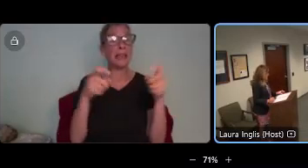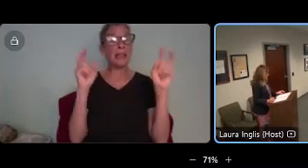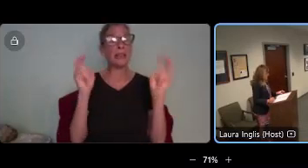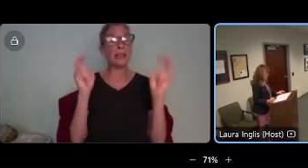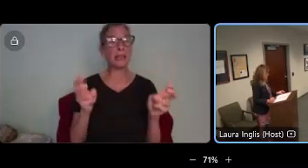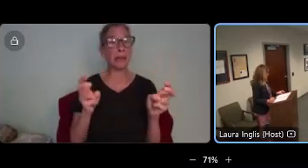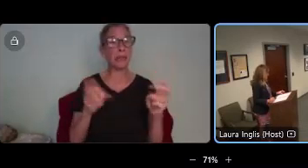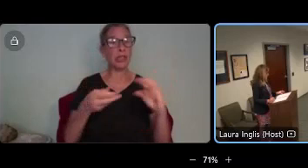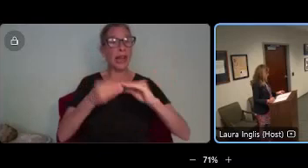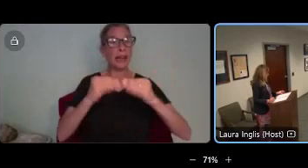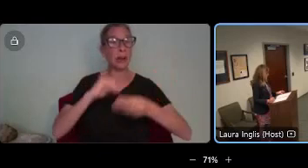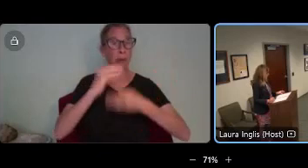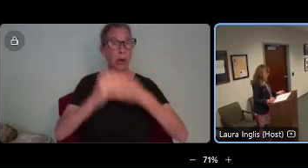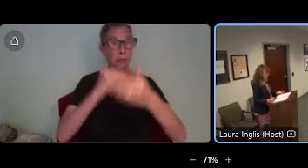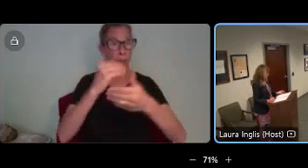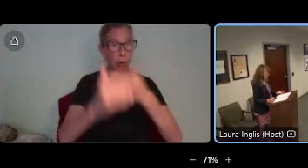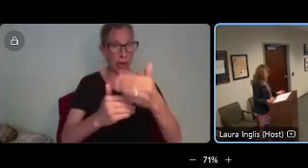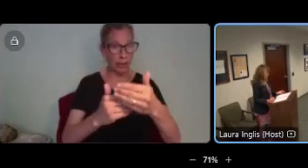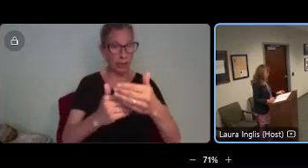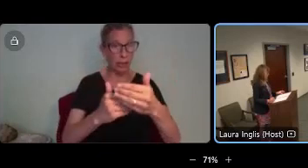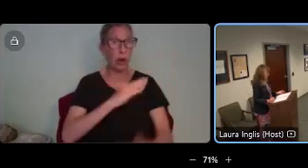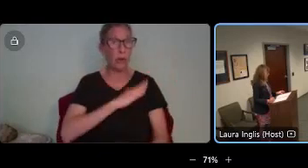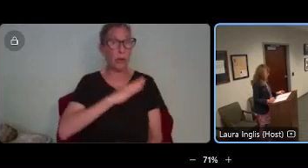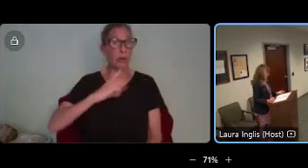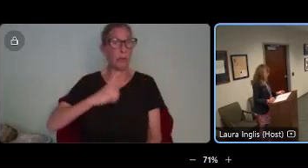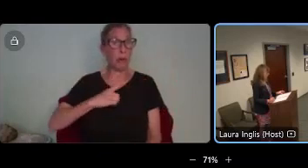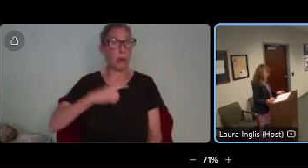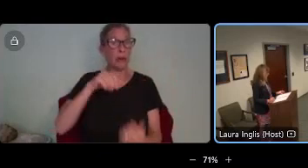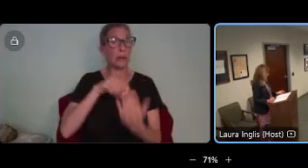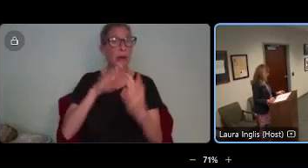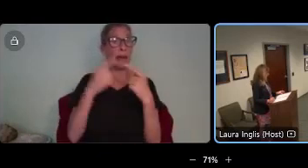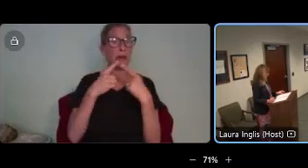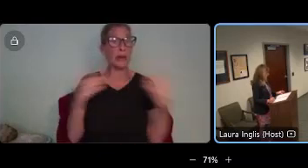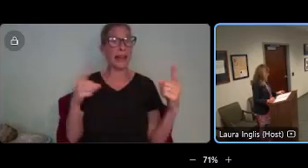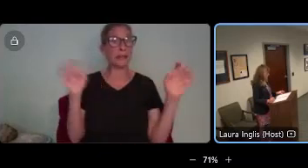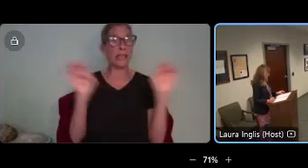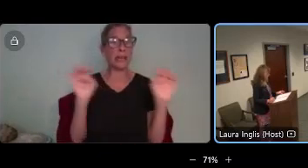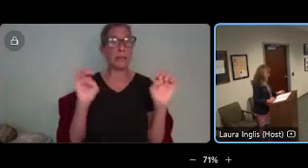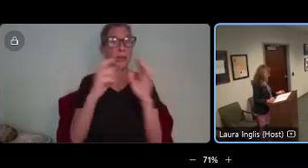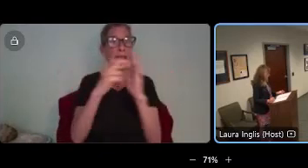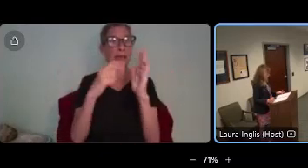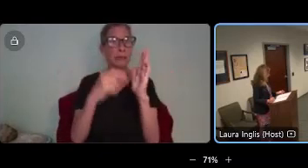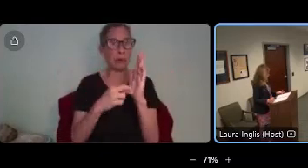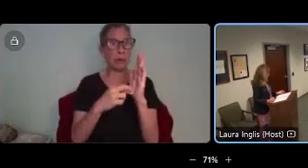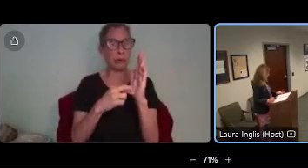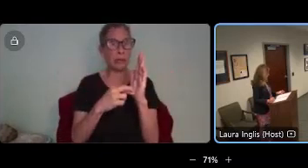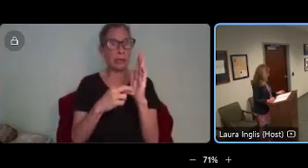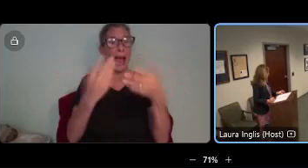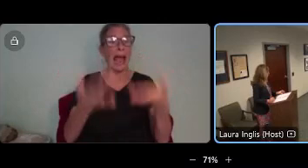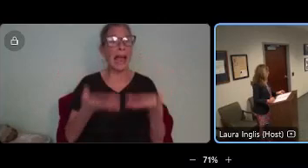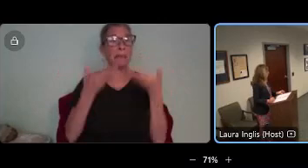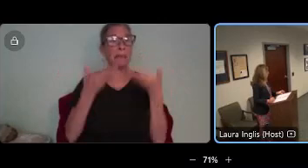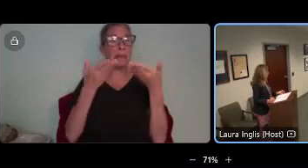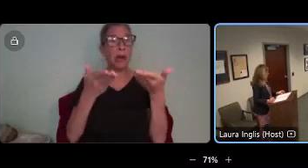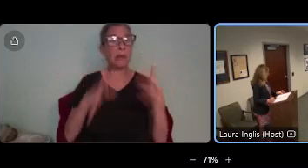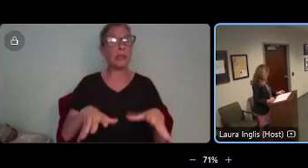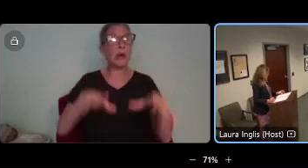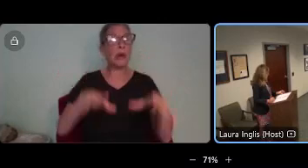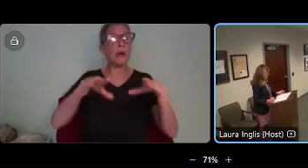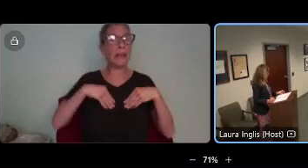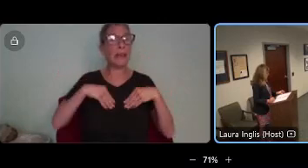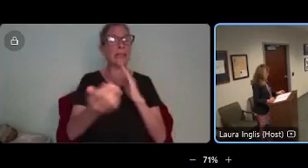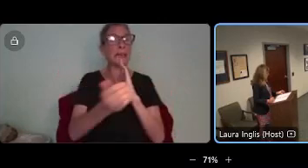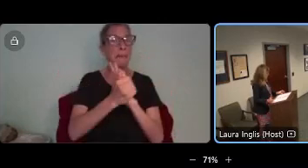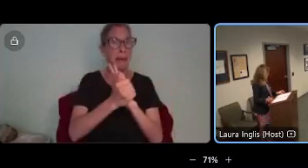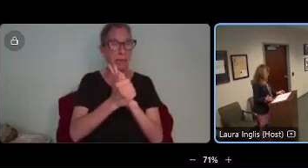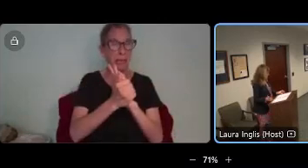process, which is the board's mechanism for announcing things such as emergency regulations and proposed or adopted amendments to the workers' comp